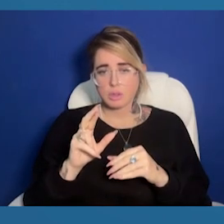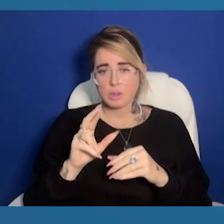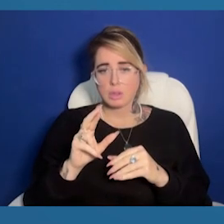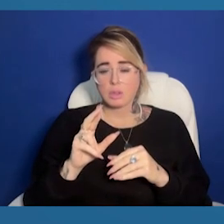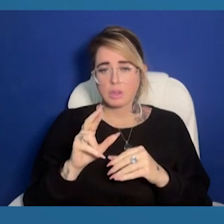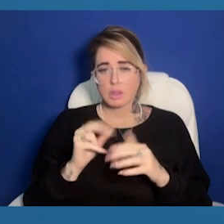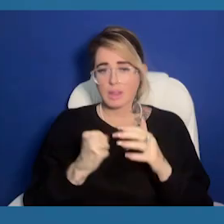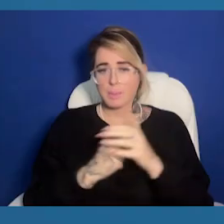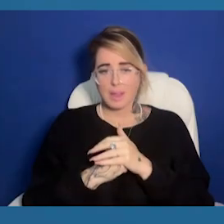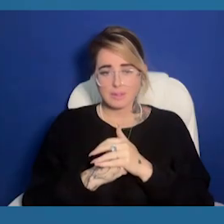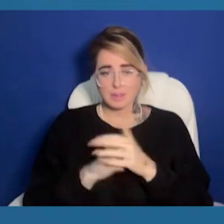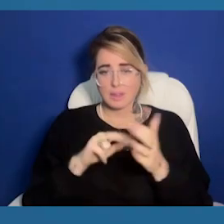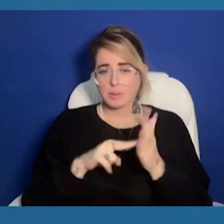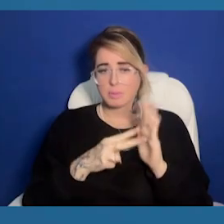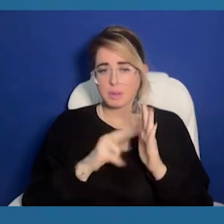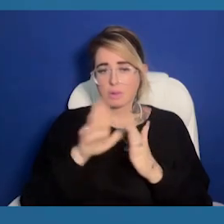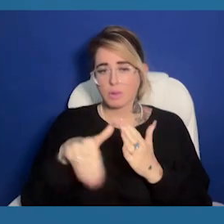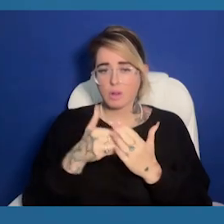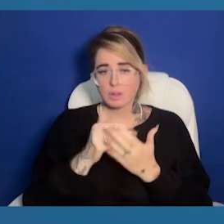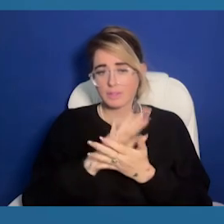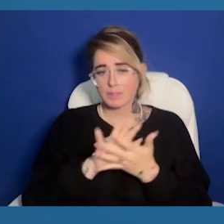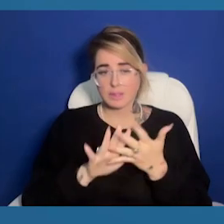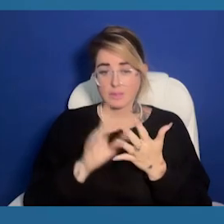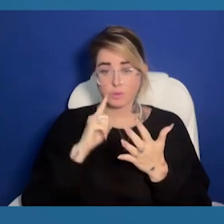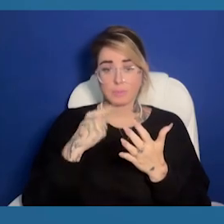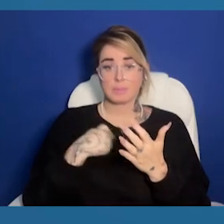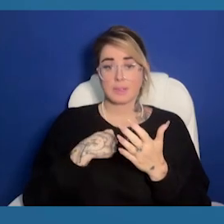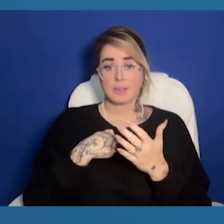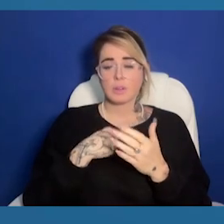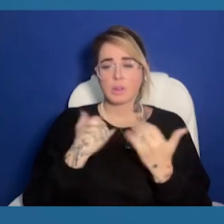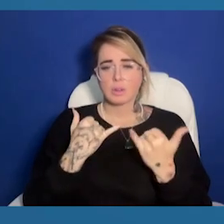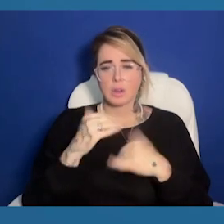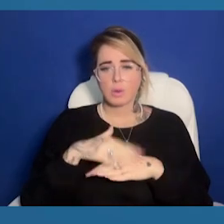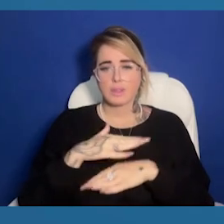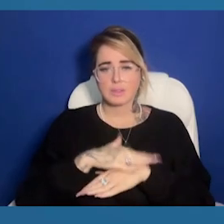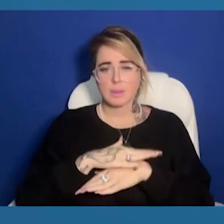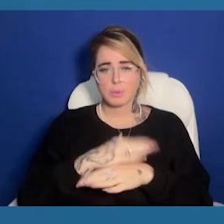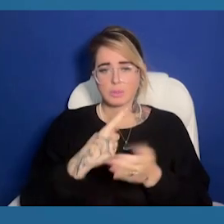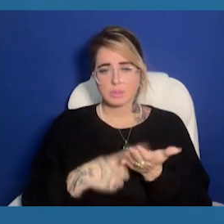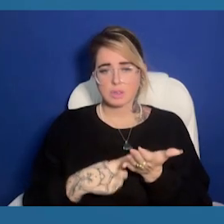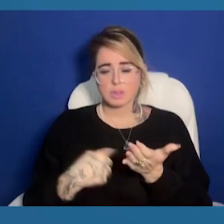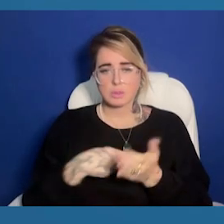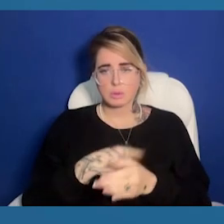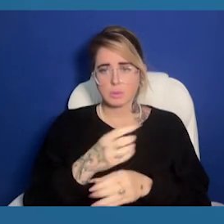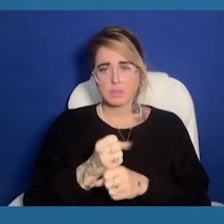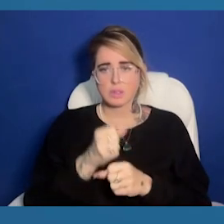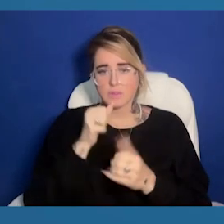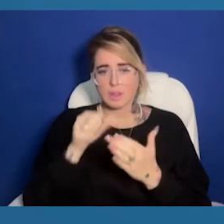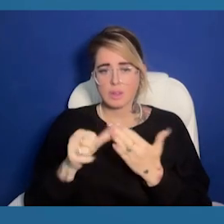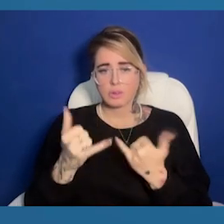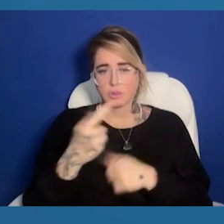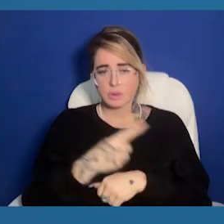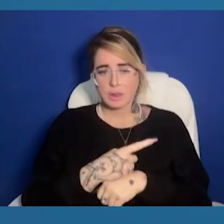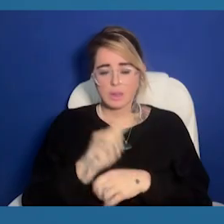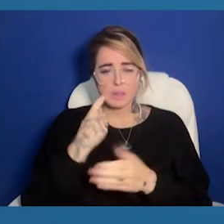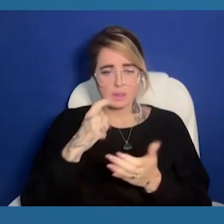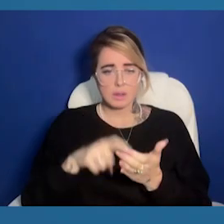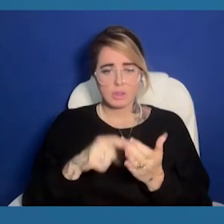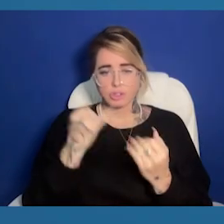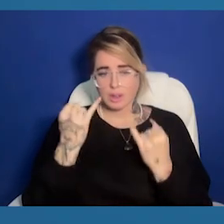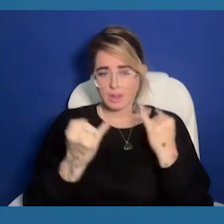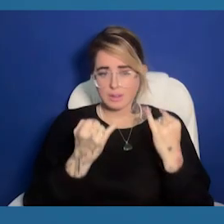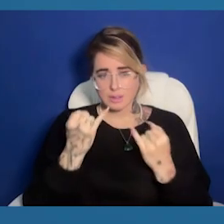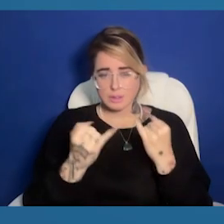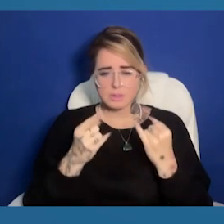capacity. So all of these, in my mind, are on the table. We did receive a letter today acknowledging our ideas. They're willing to